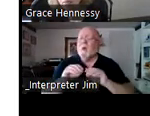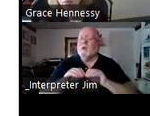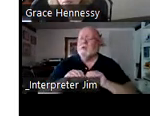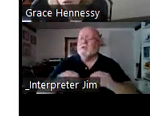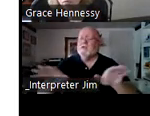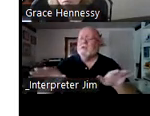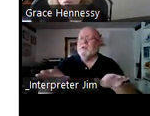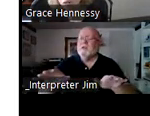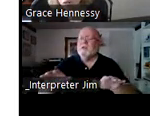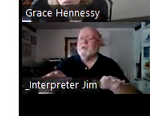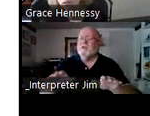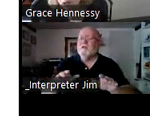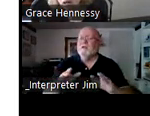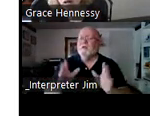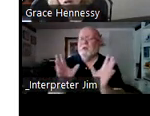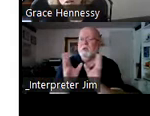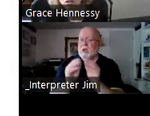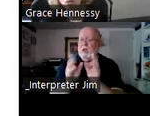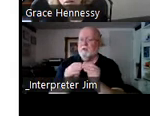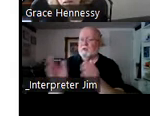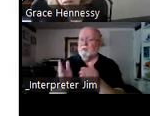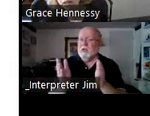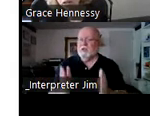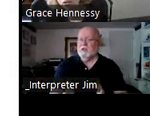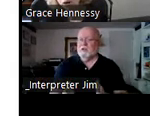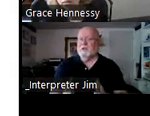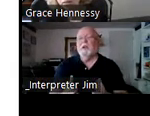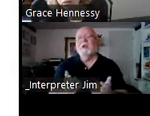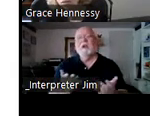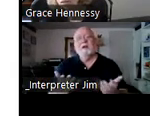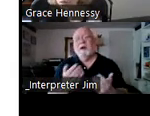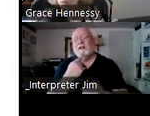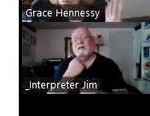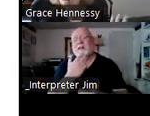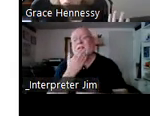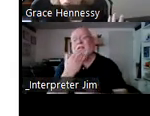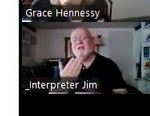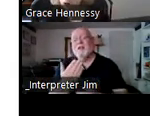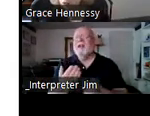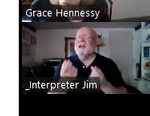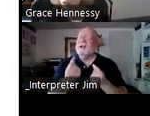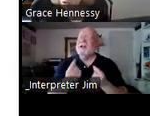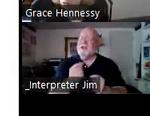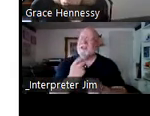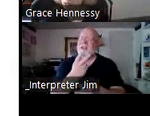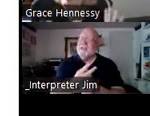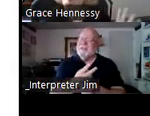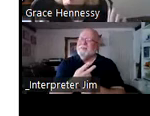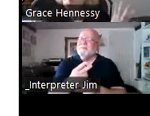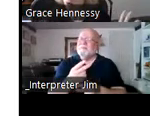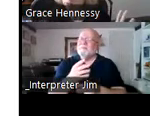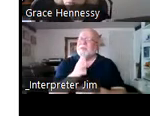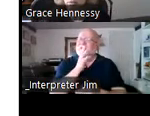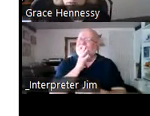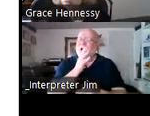the conference organizers. And I just want to say thank you. I did sort of keep this talk a little bit on the short side. I know you're